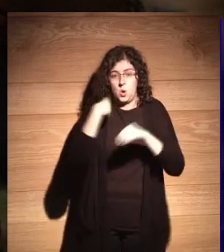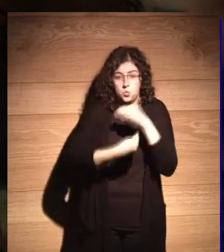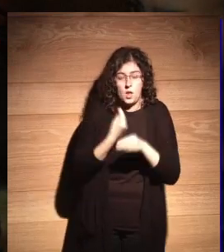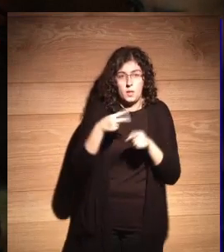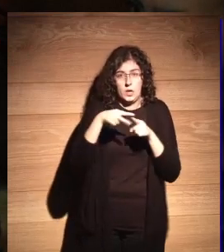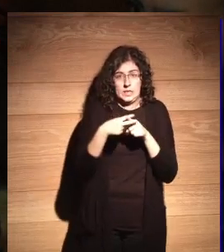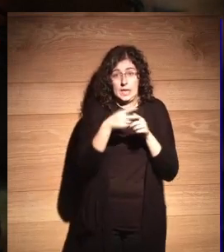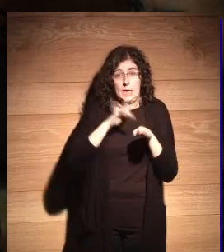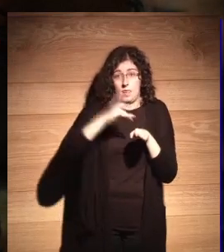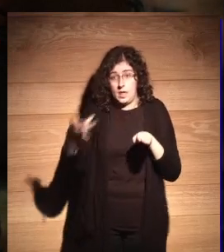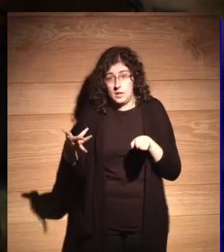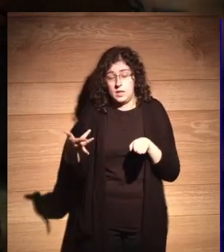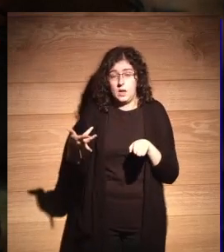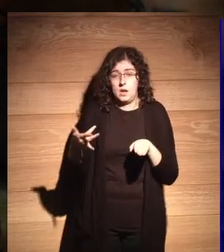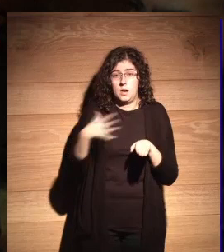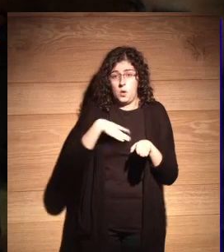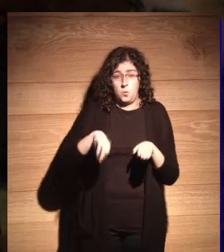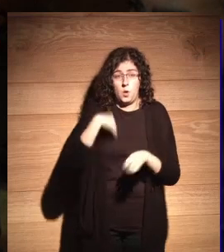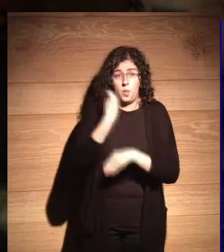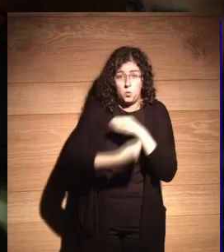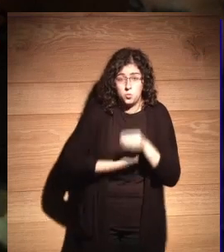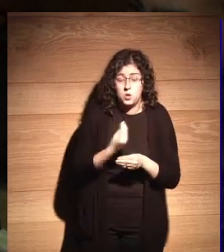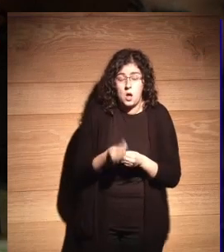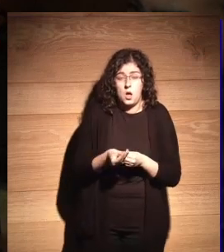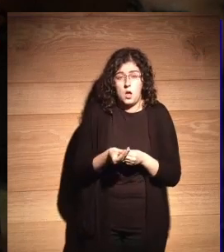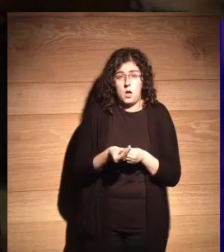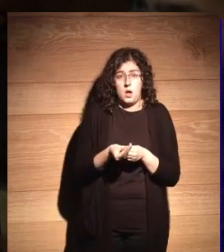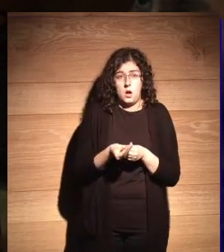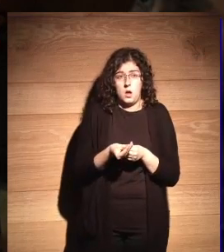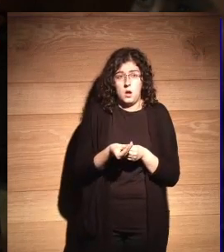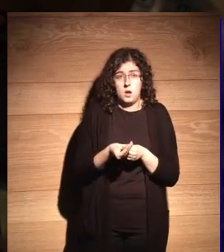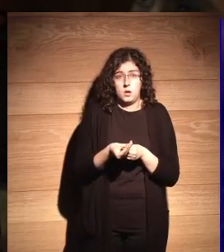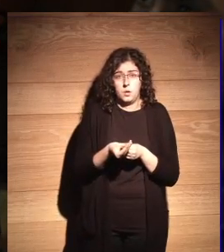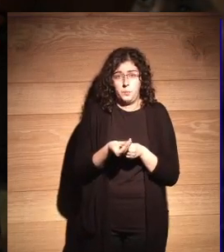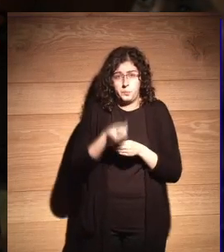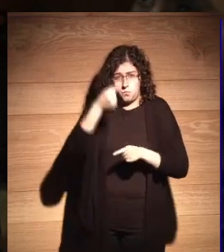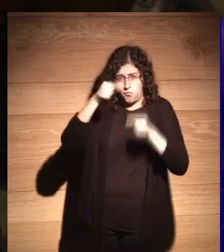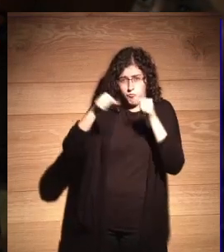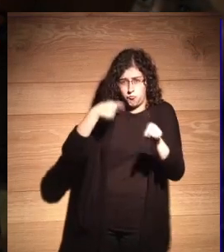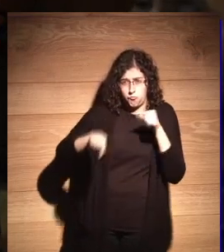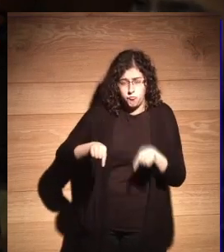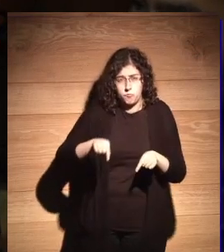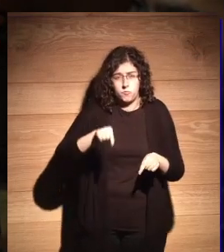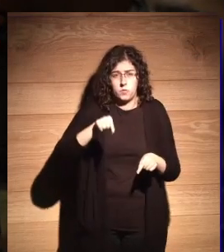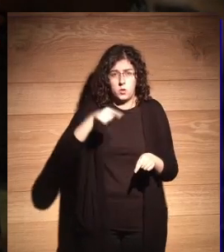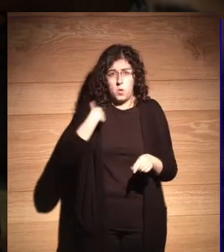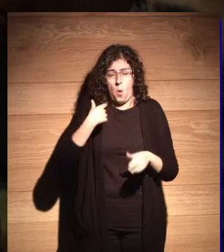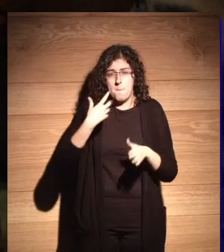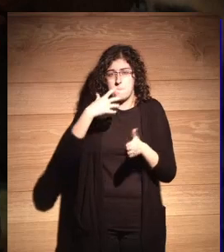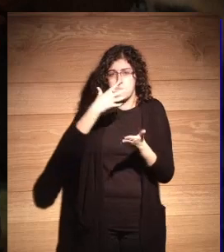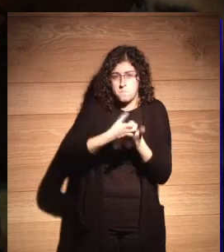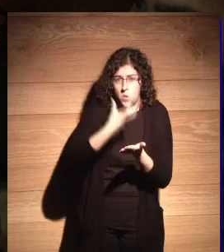using a digital technique as a photographer, a technique that you can